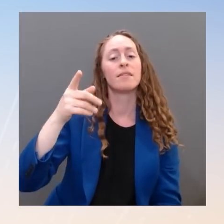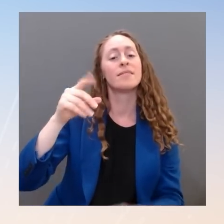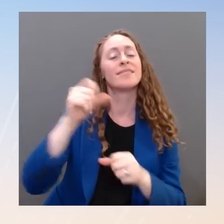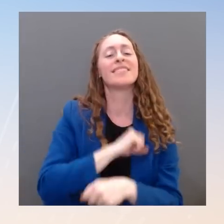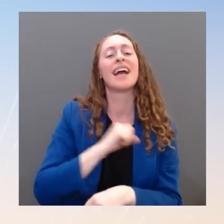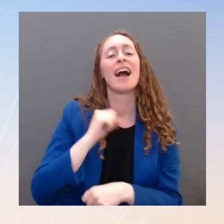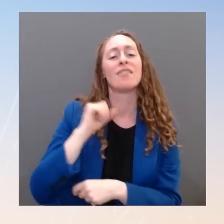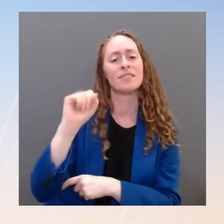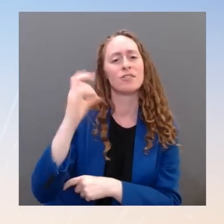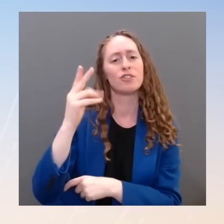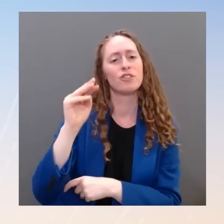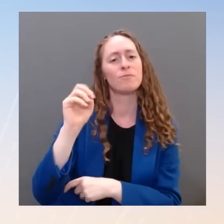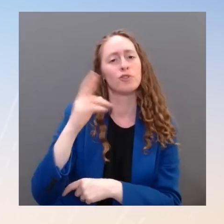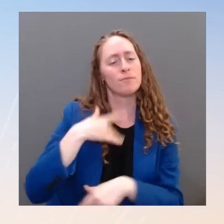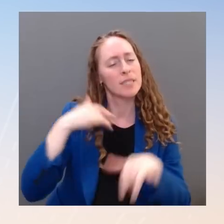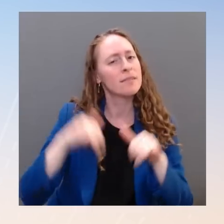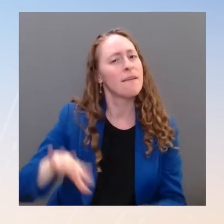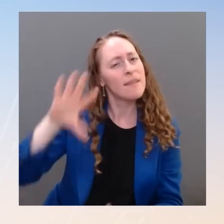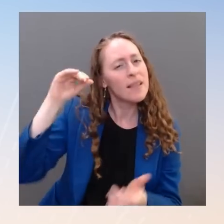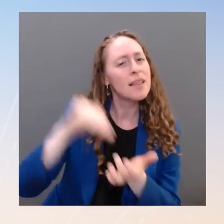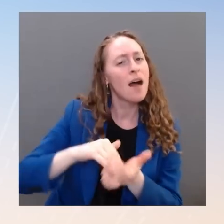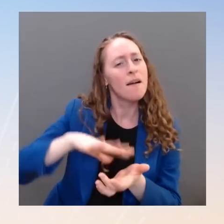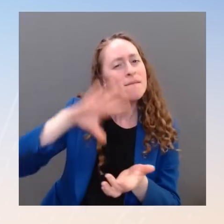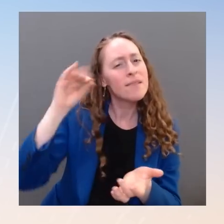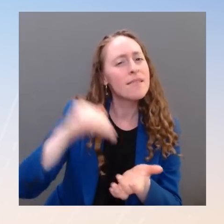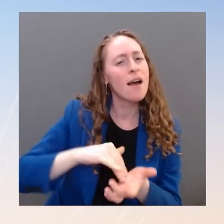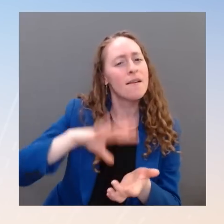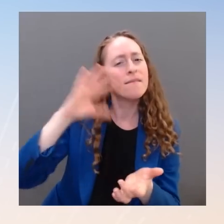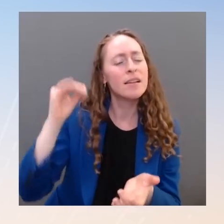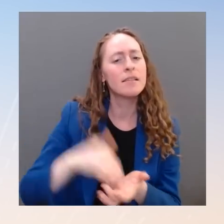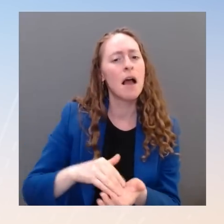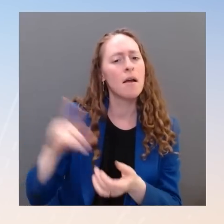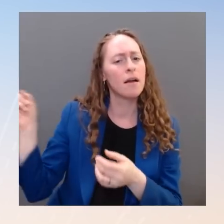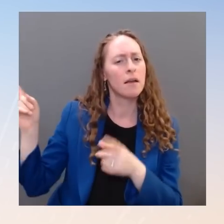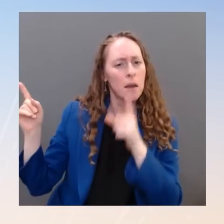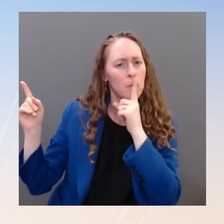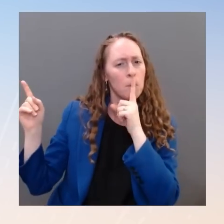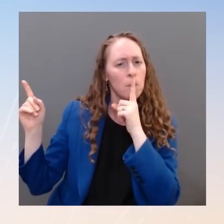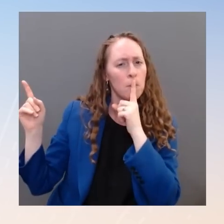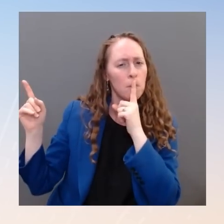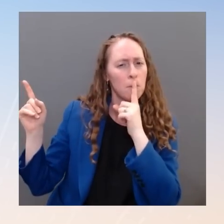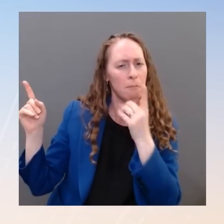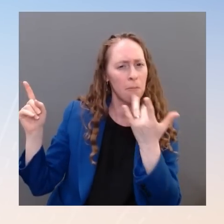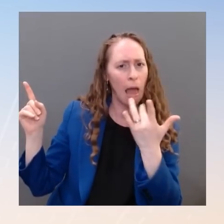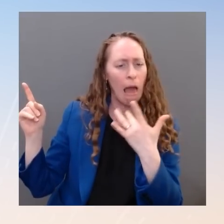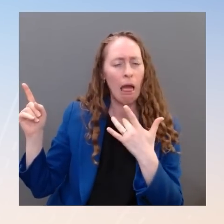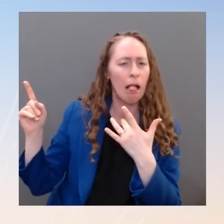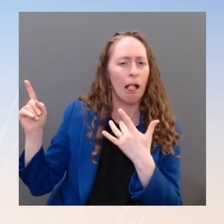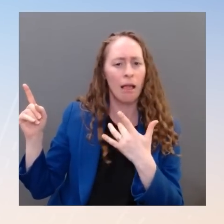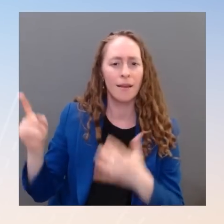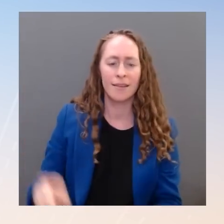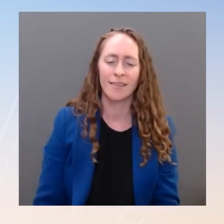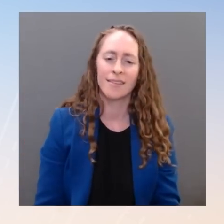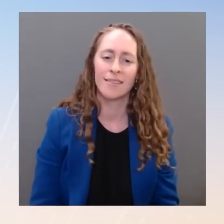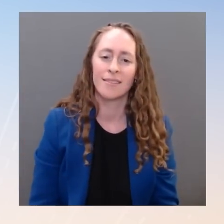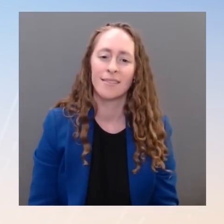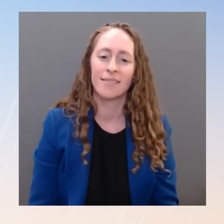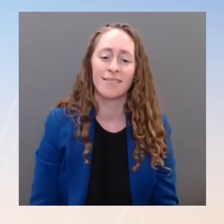president concern? The president himself has spoken to this in the past, so I'd really point you to his own words on this front.